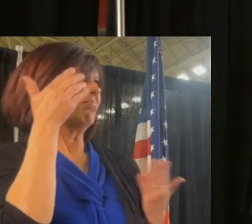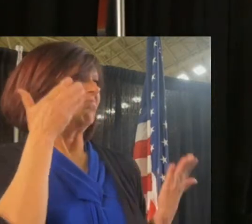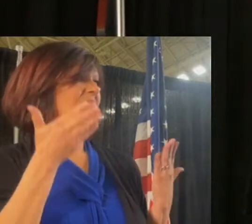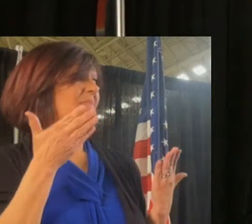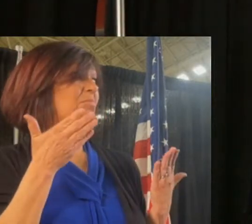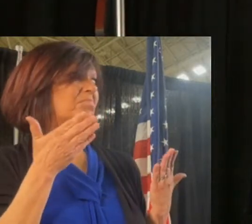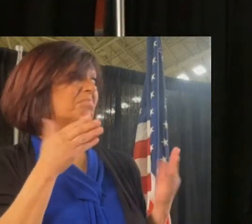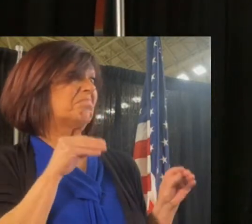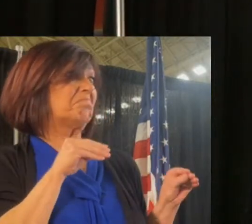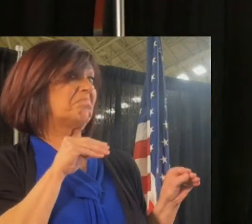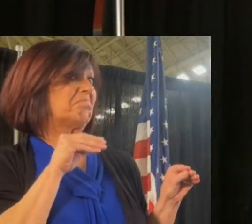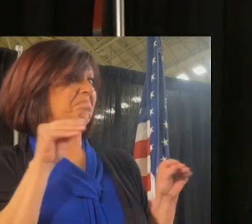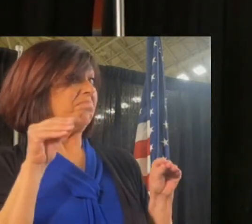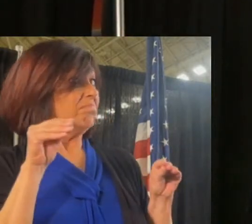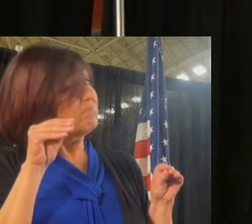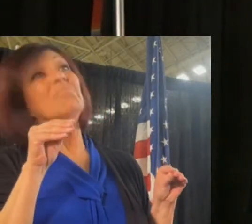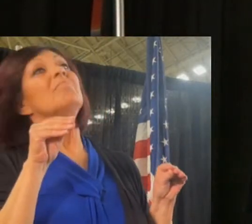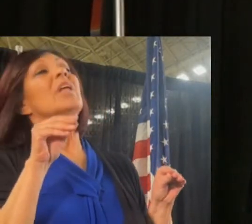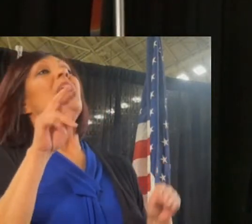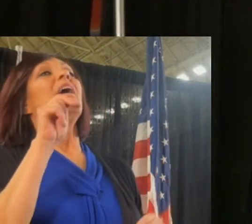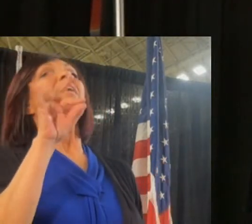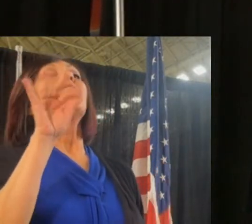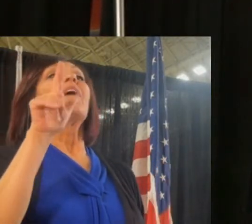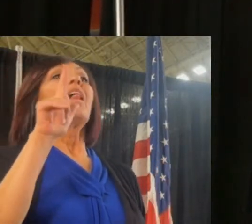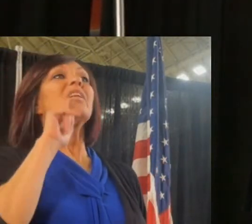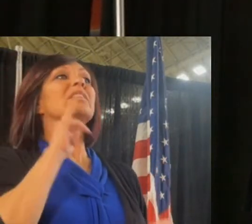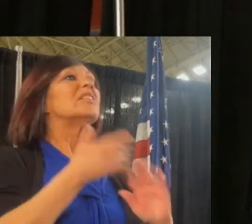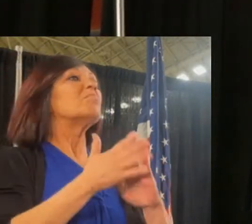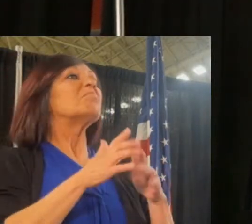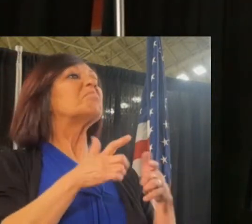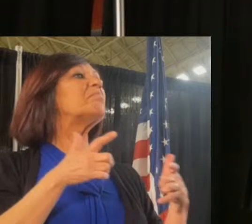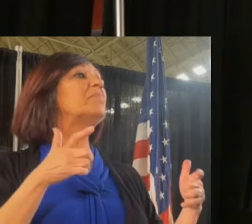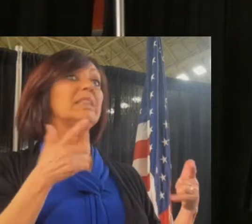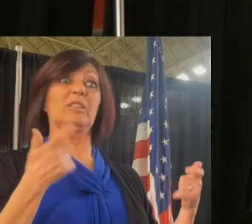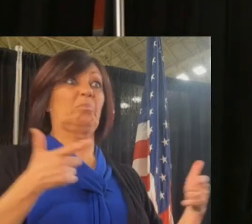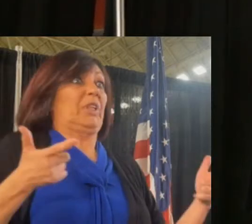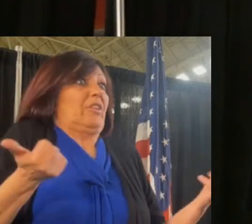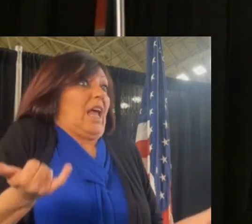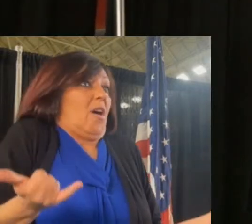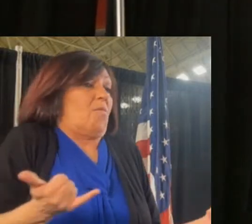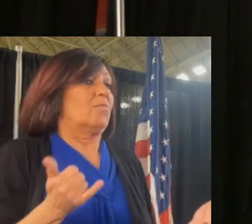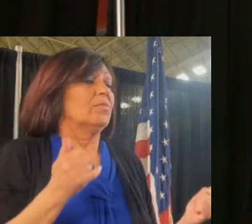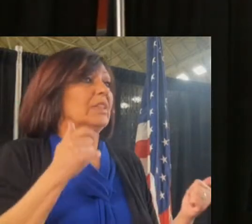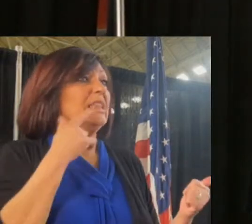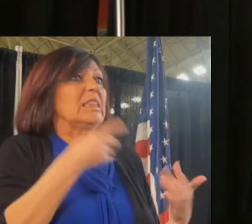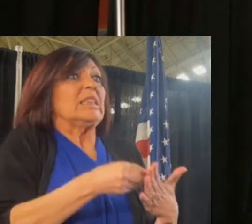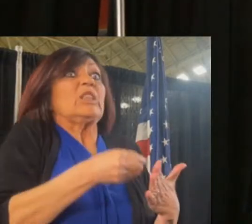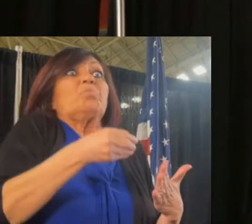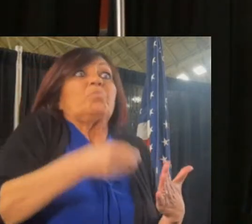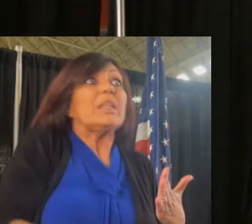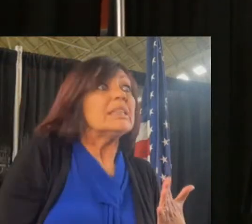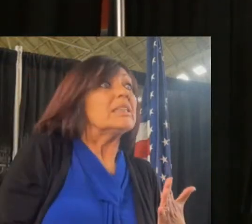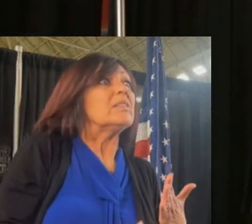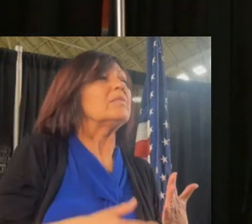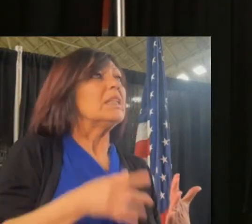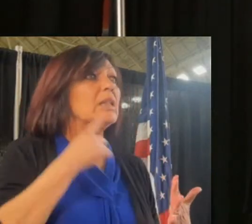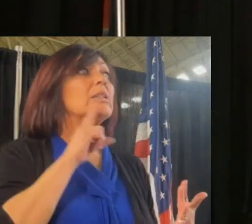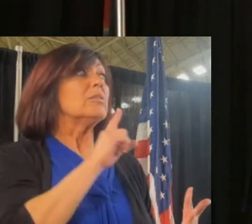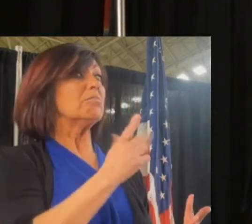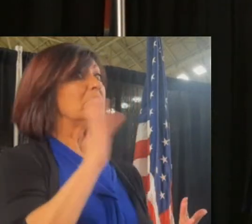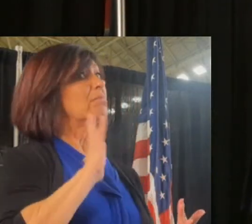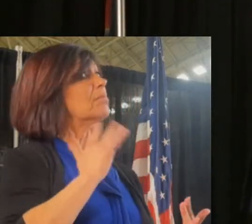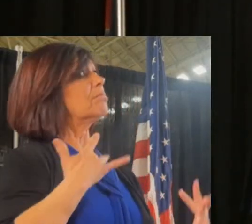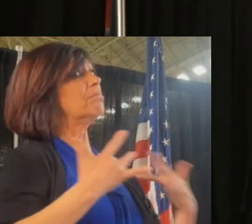in jeopardy. The NFL is getting too big. It's even bigger now. It was getting too expensive for Buffalo. There was real